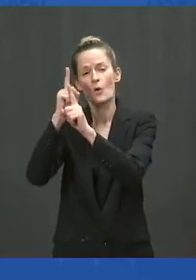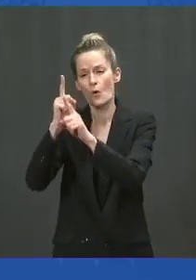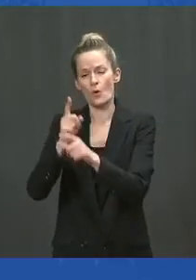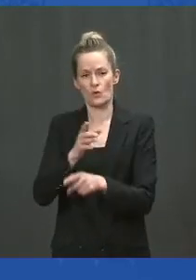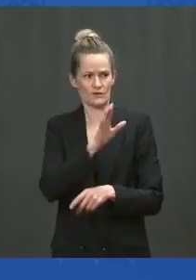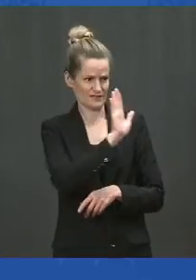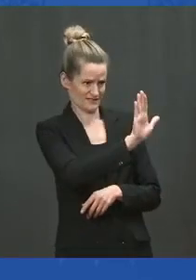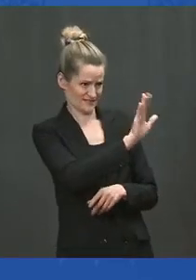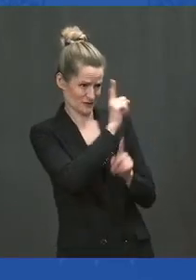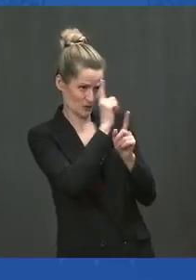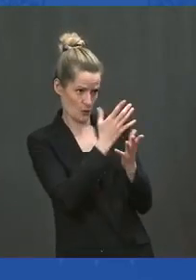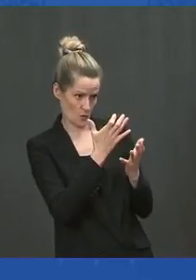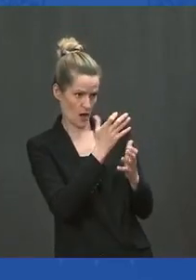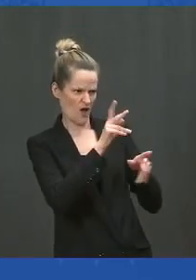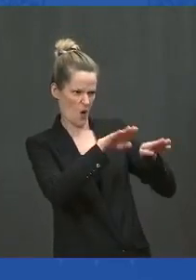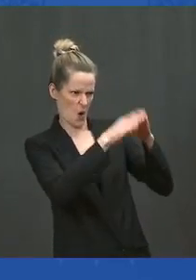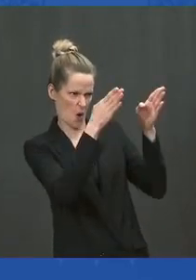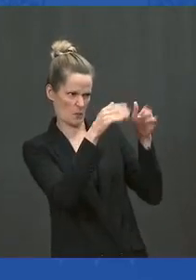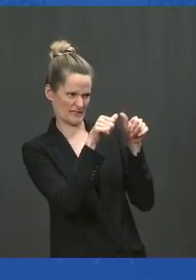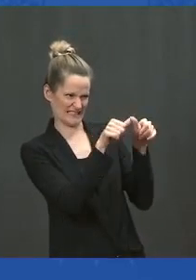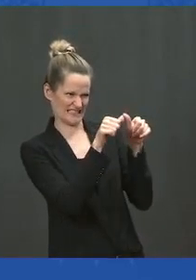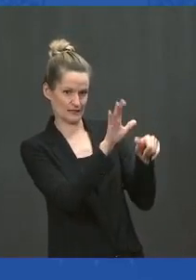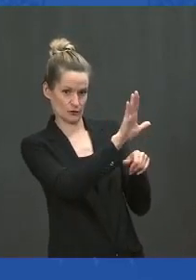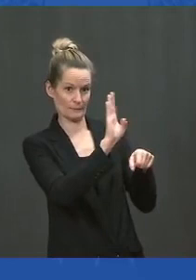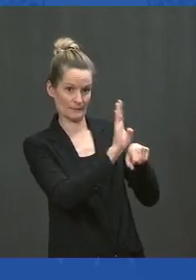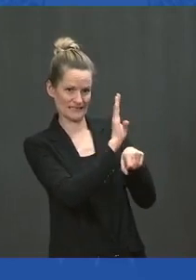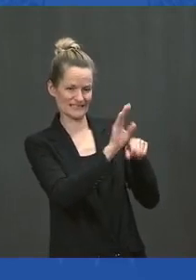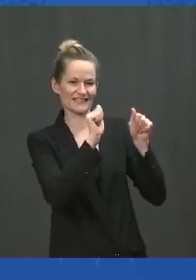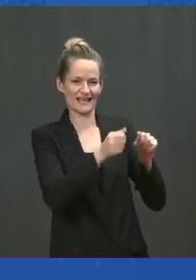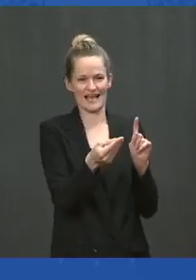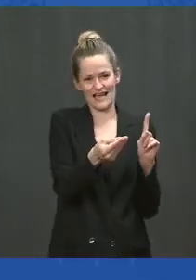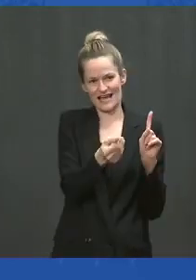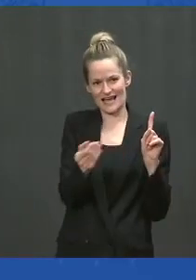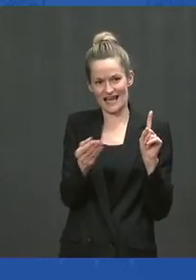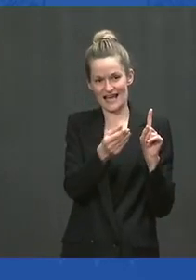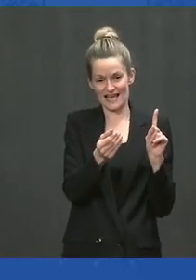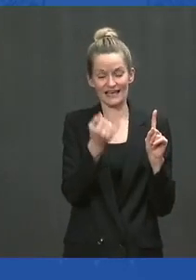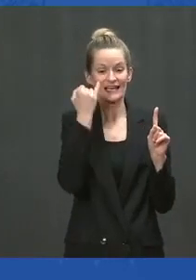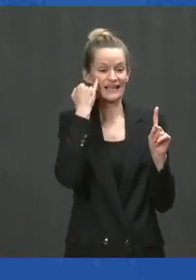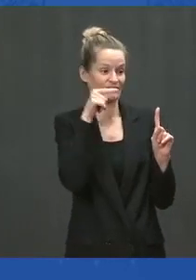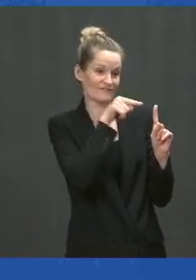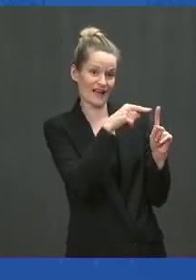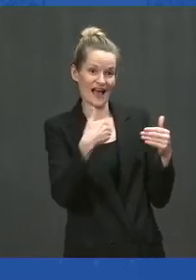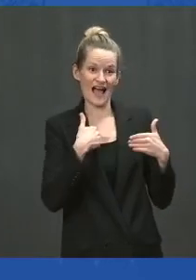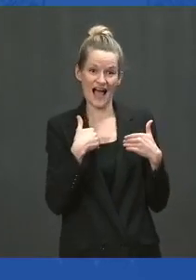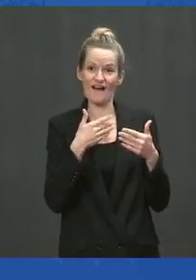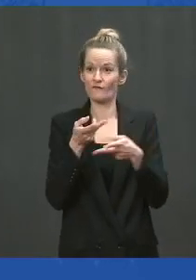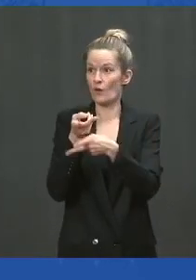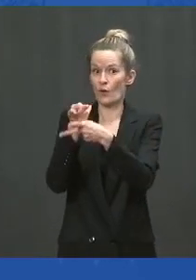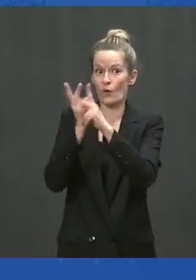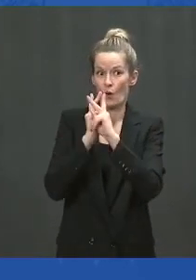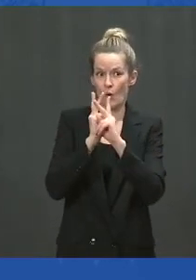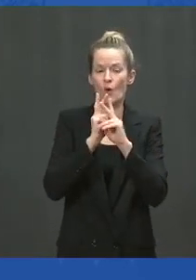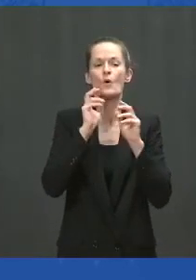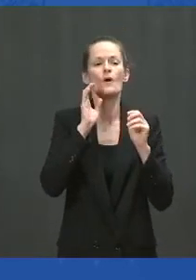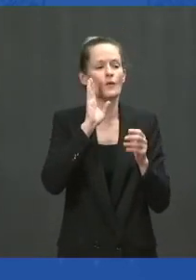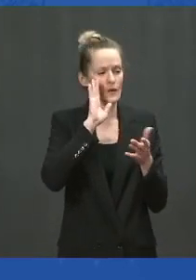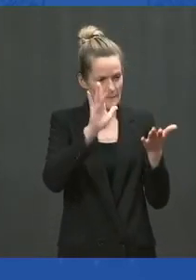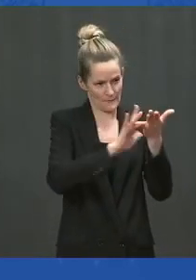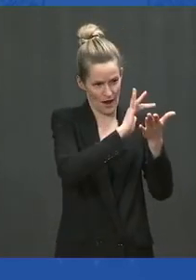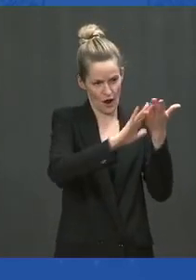process to forgive those loans for small businesses who are doing the right thing, putting them in a better position to keep their businesses